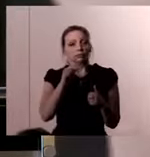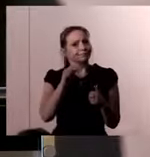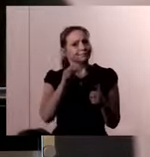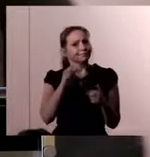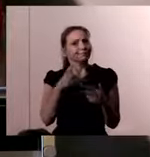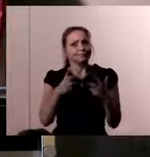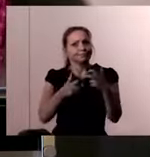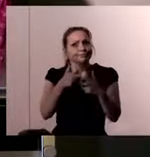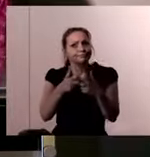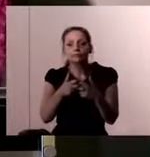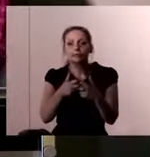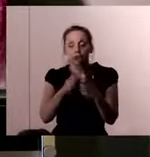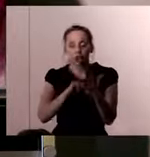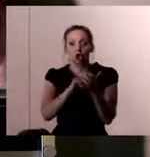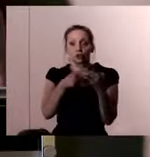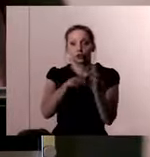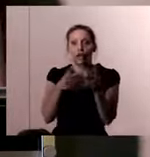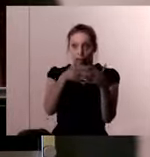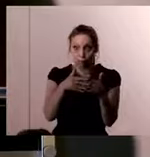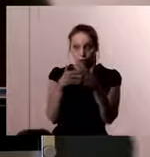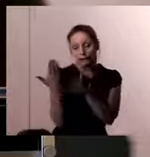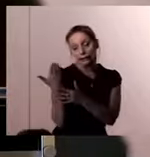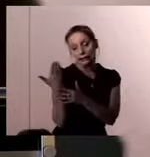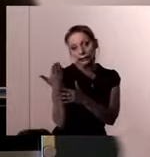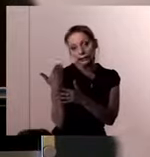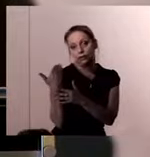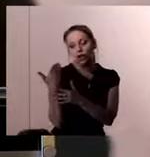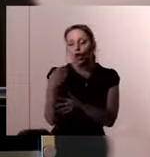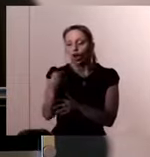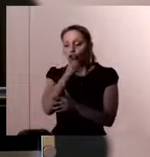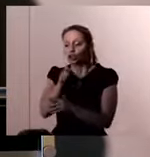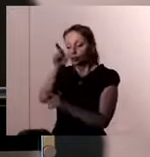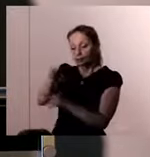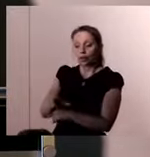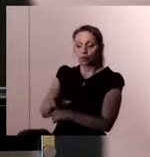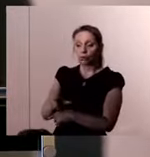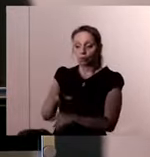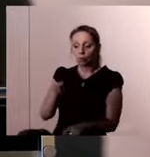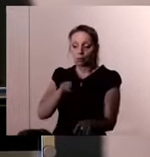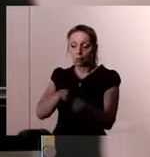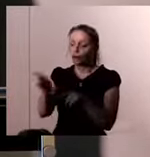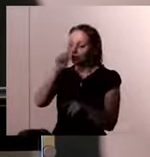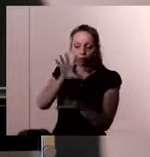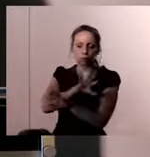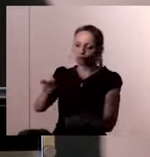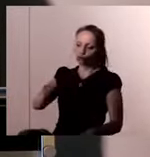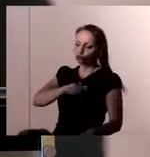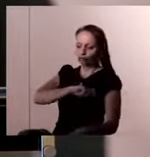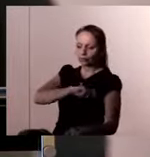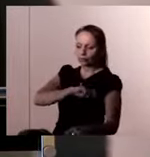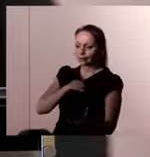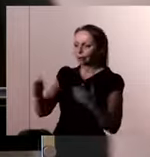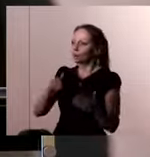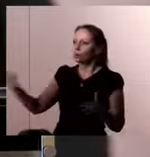There was a recent survey in the US that found that journalists are now one of the least trusted professions of all of the